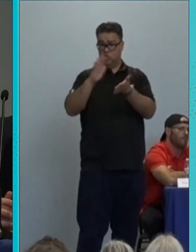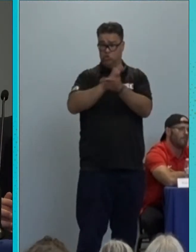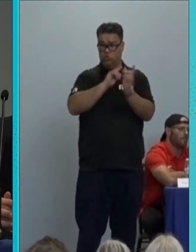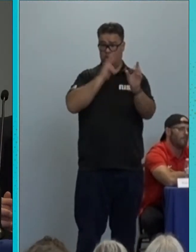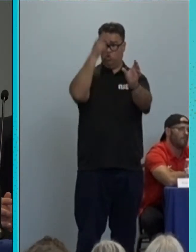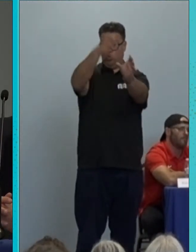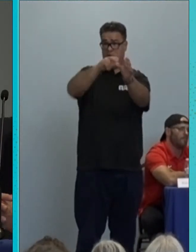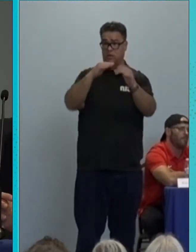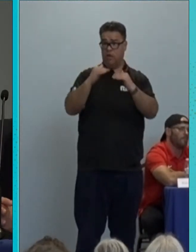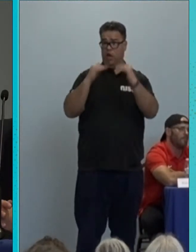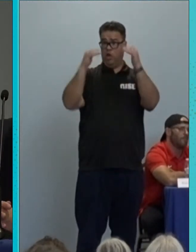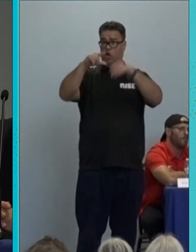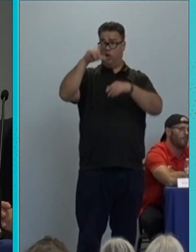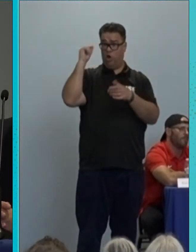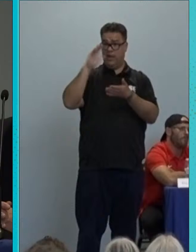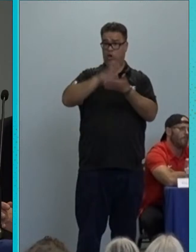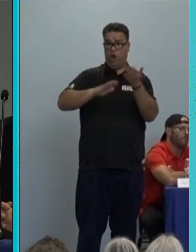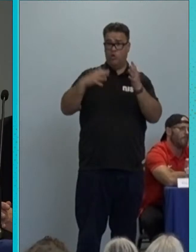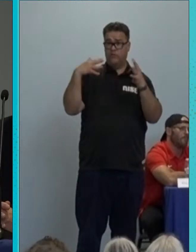now?